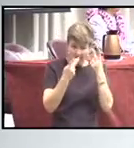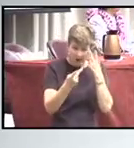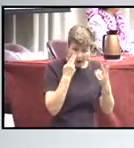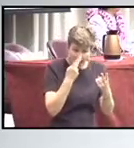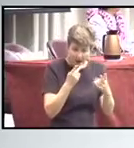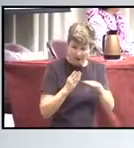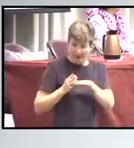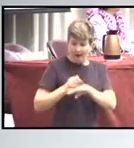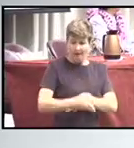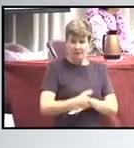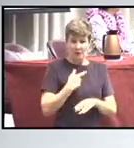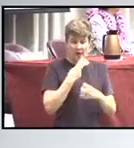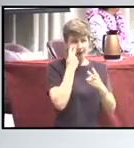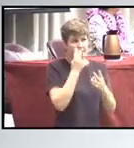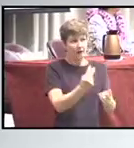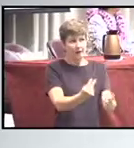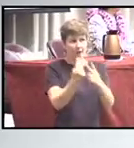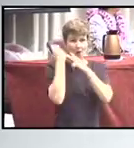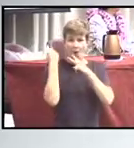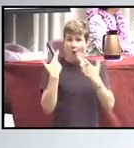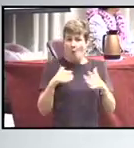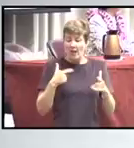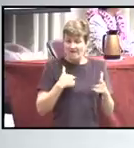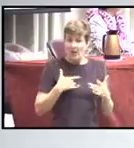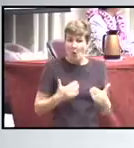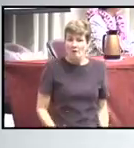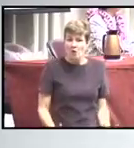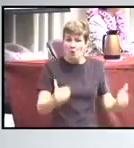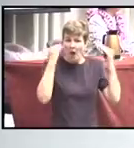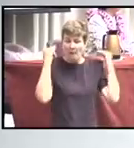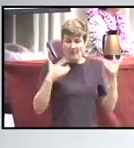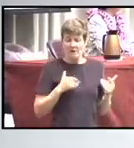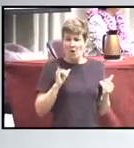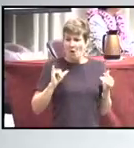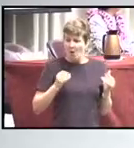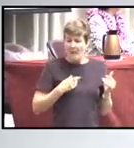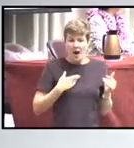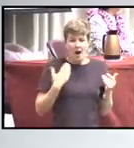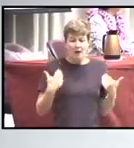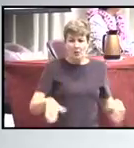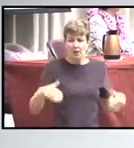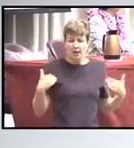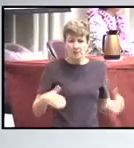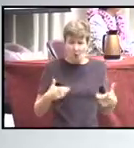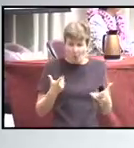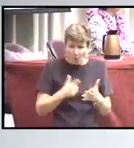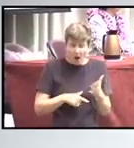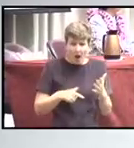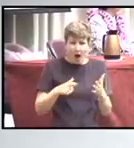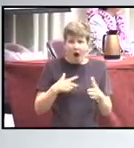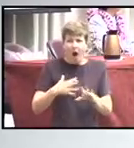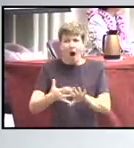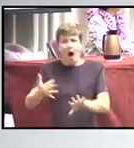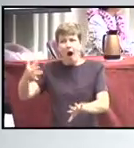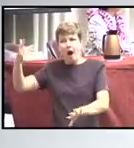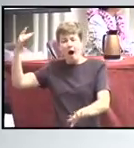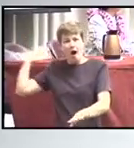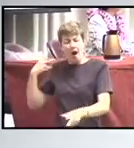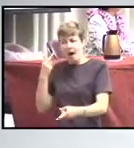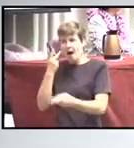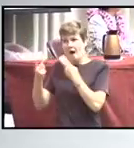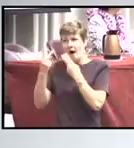very kind of overwhelmed and feeling like, oh my goodness, what have we been putting our